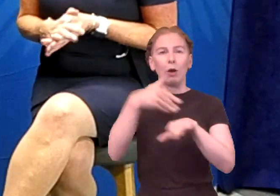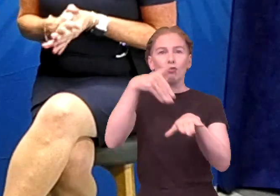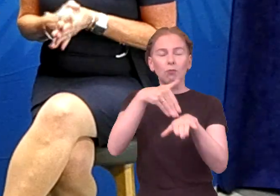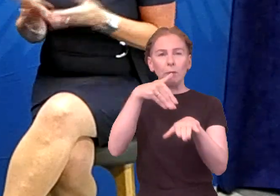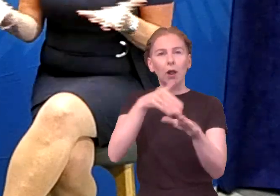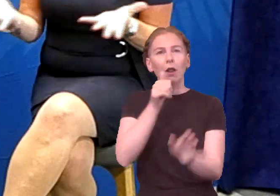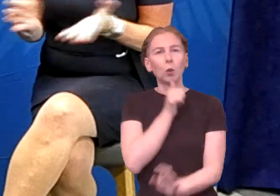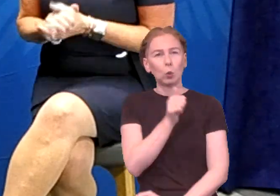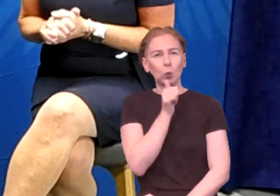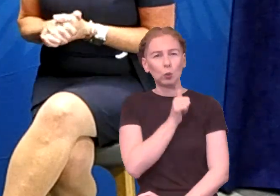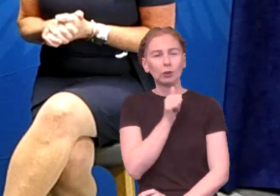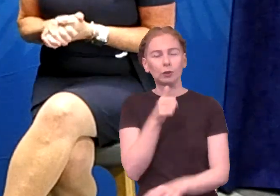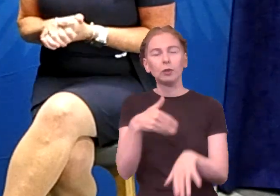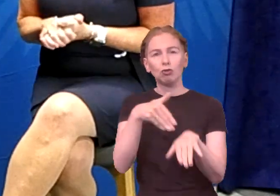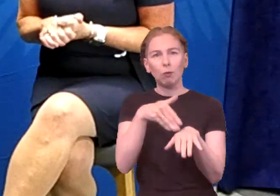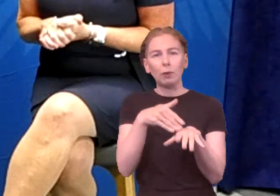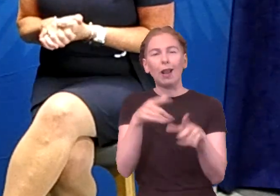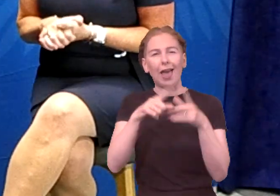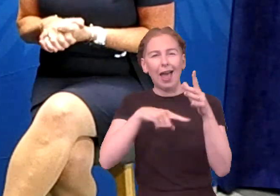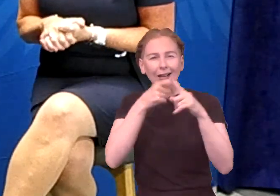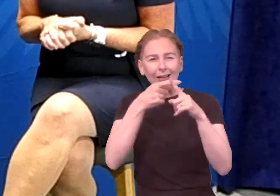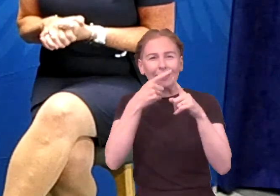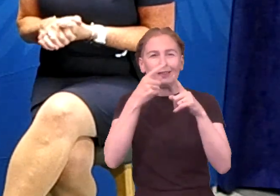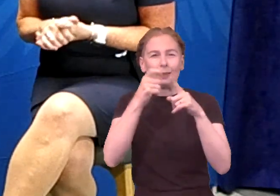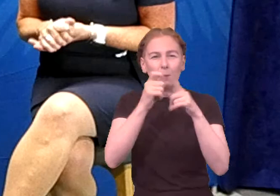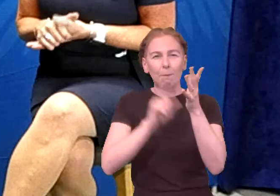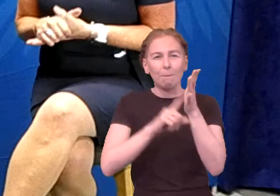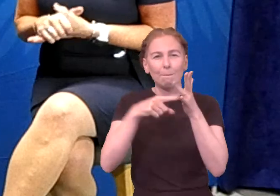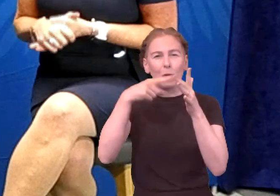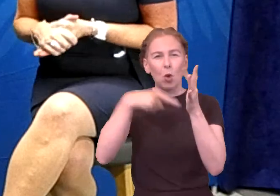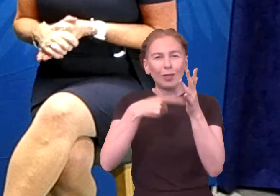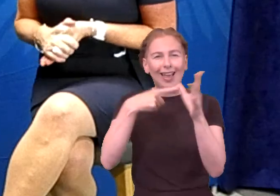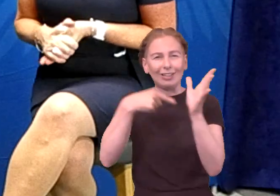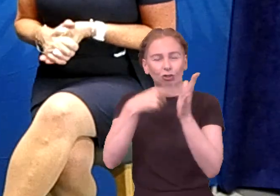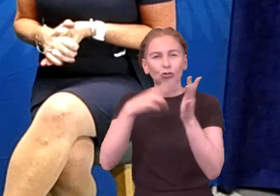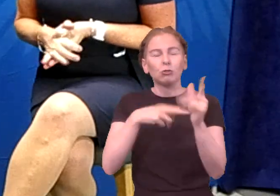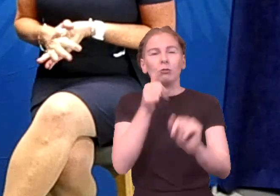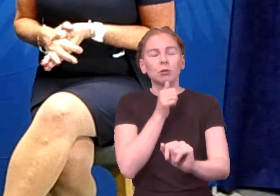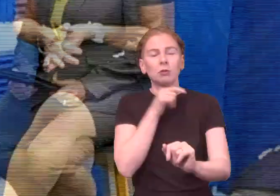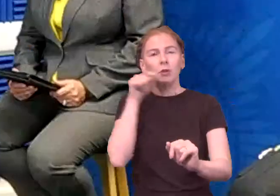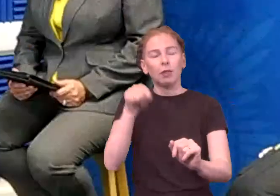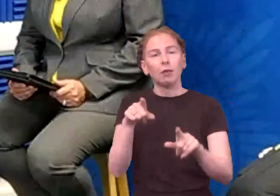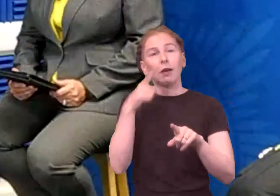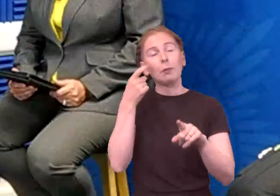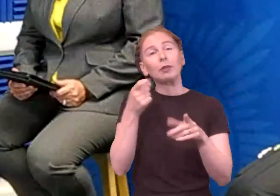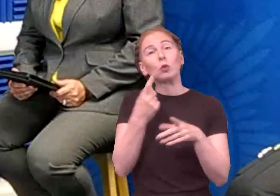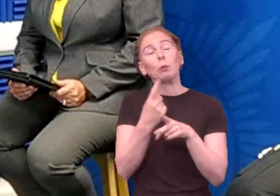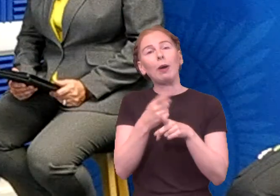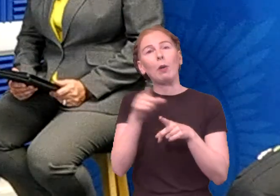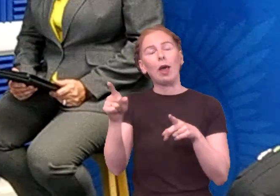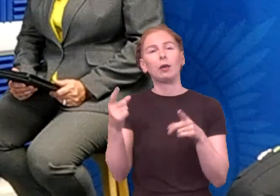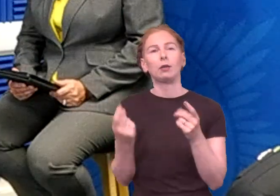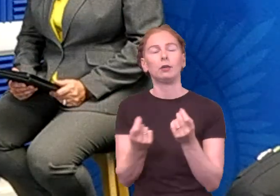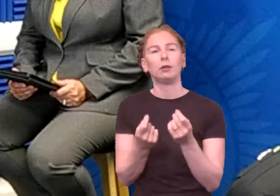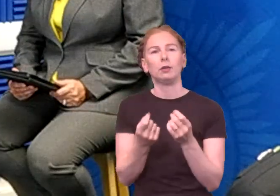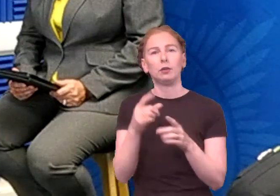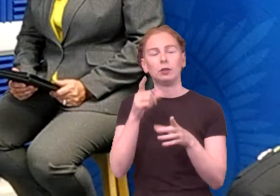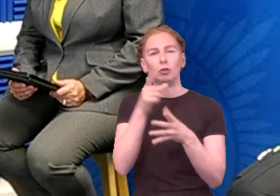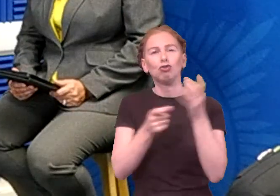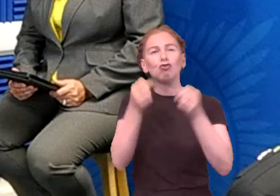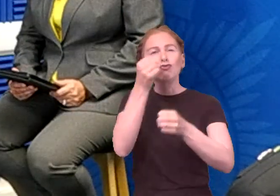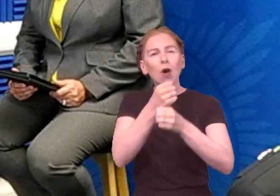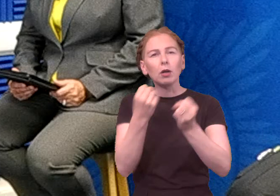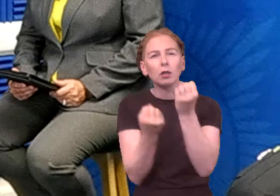that. Martin, I mean, obviously that's where your field is. For me, I think the big one at the moment is drug supply